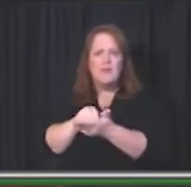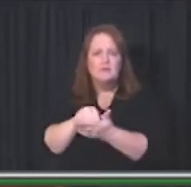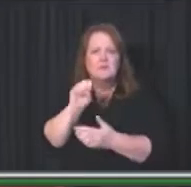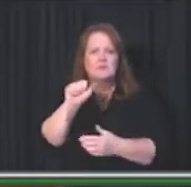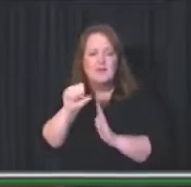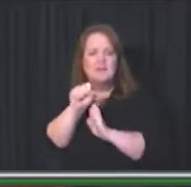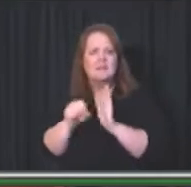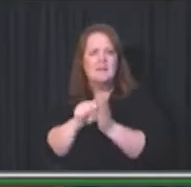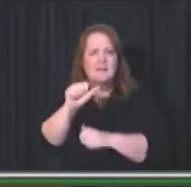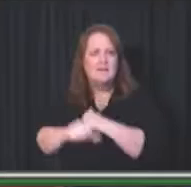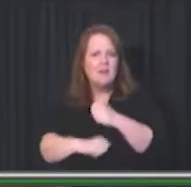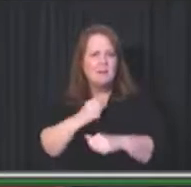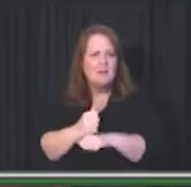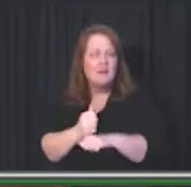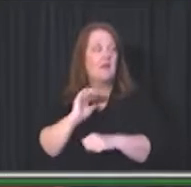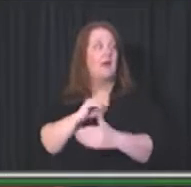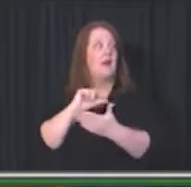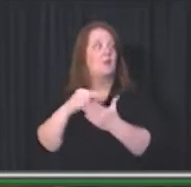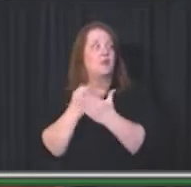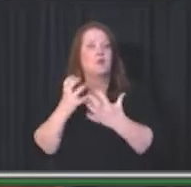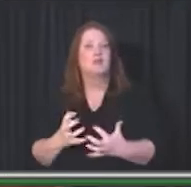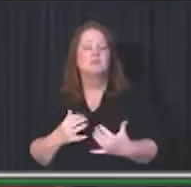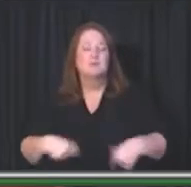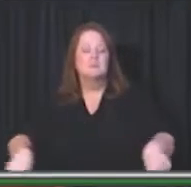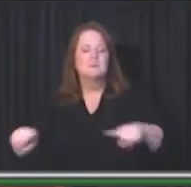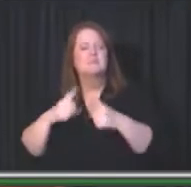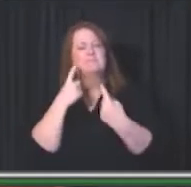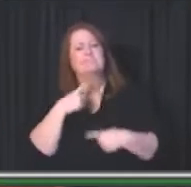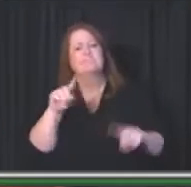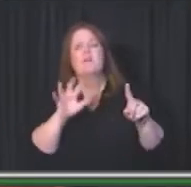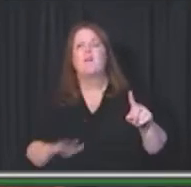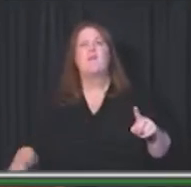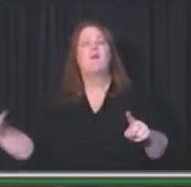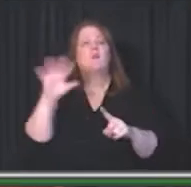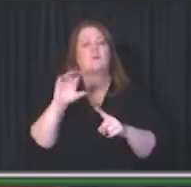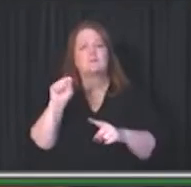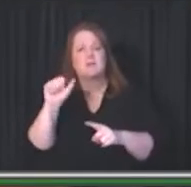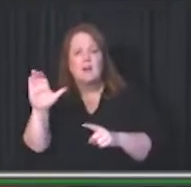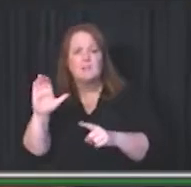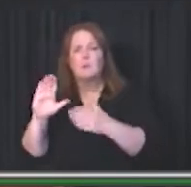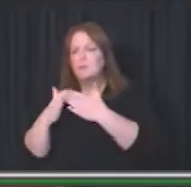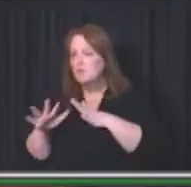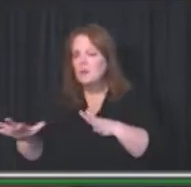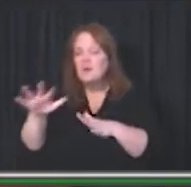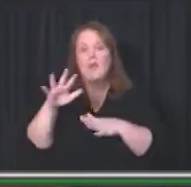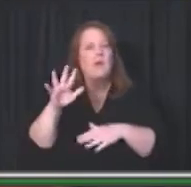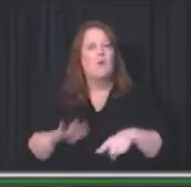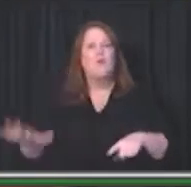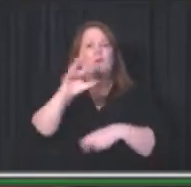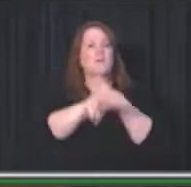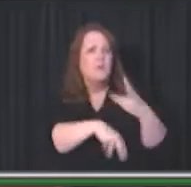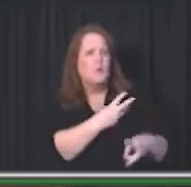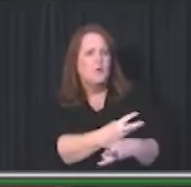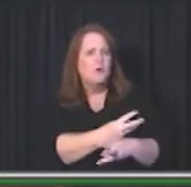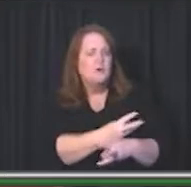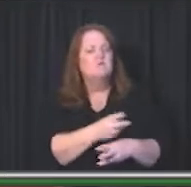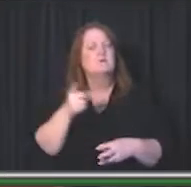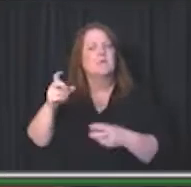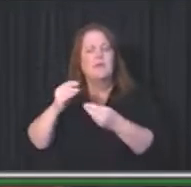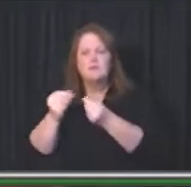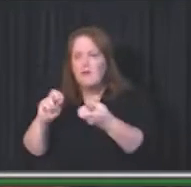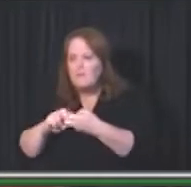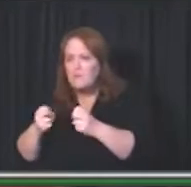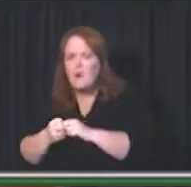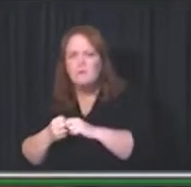alumni. Our graduates are succeeding in communities around Sacramento and around the world. They're problem